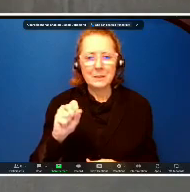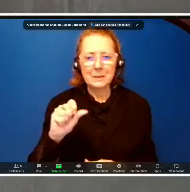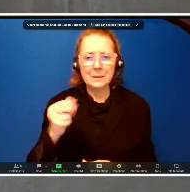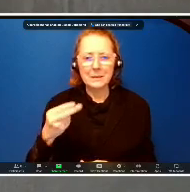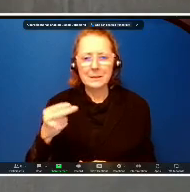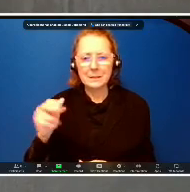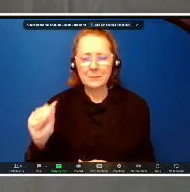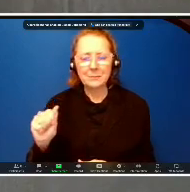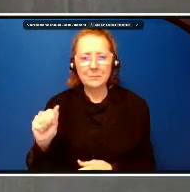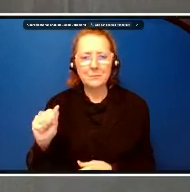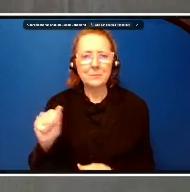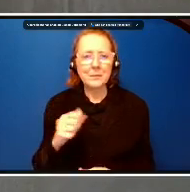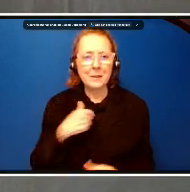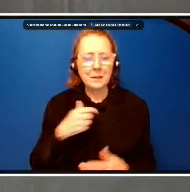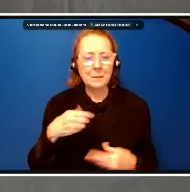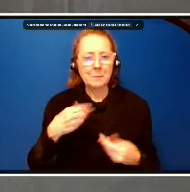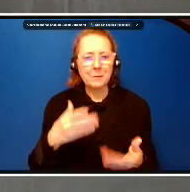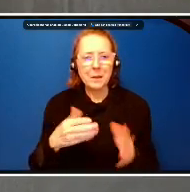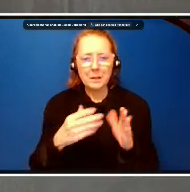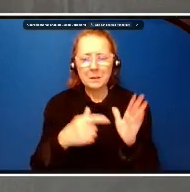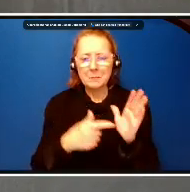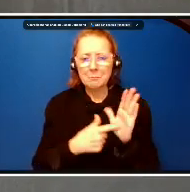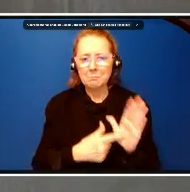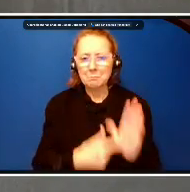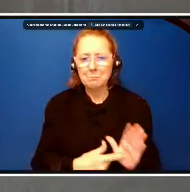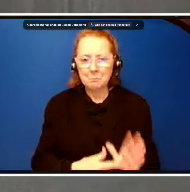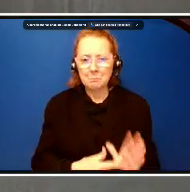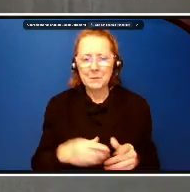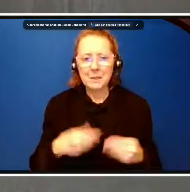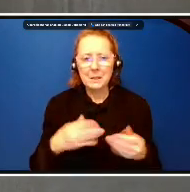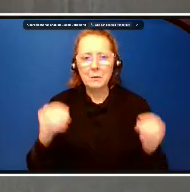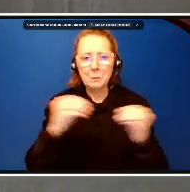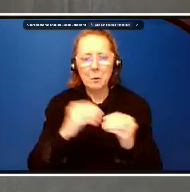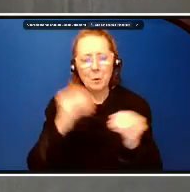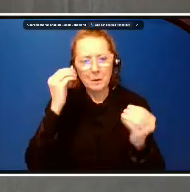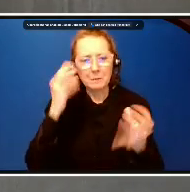additional more details about our program management report for everybody.